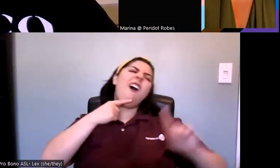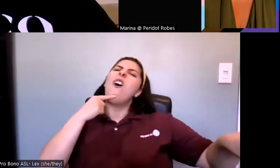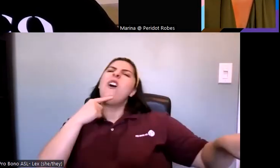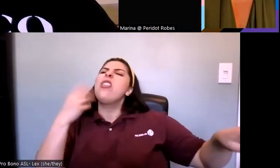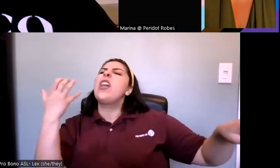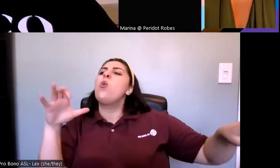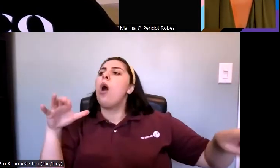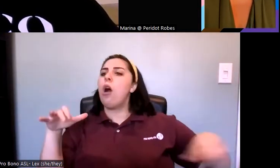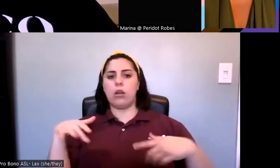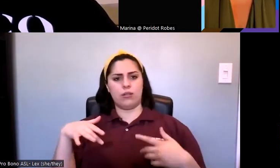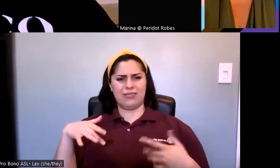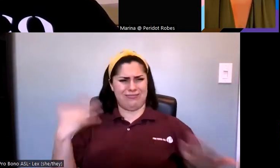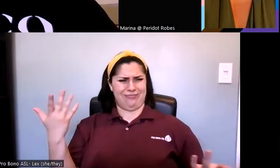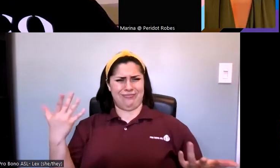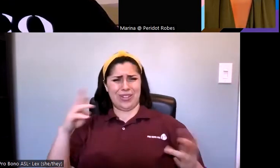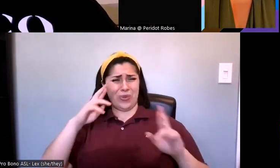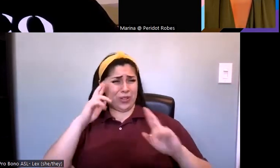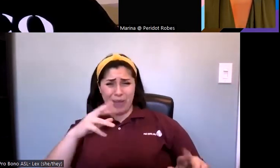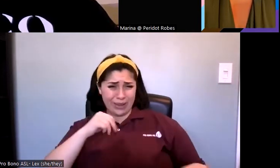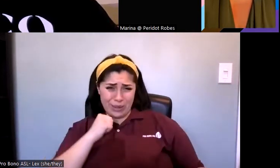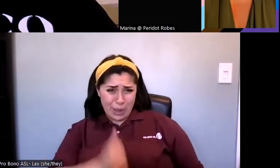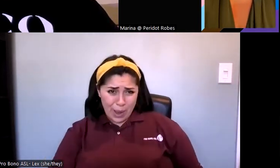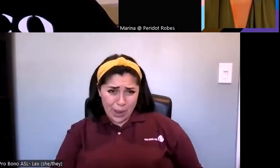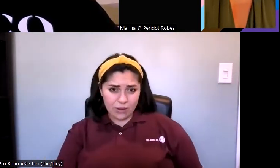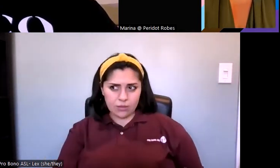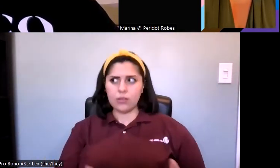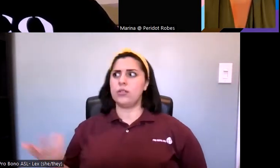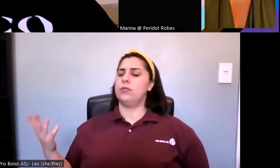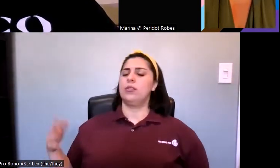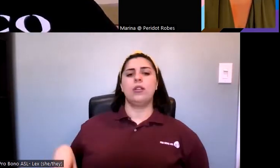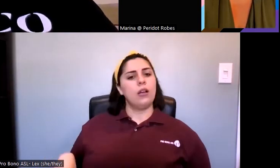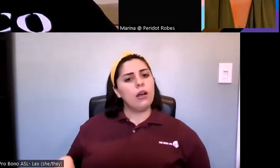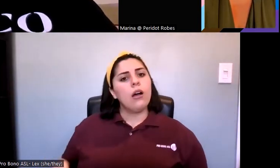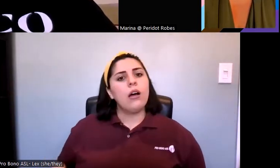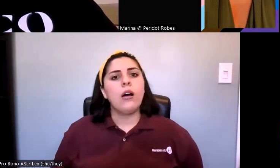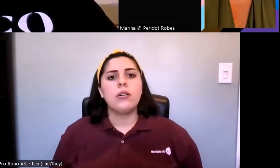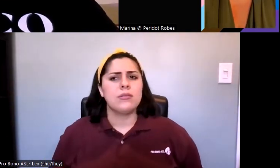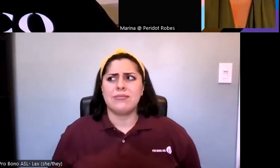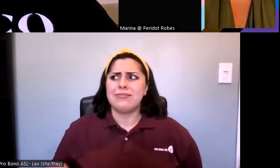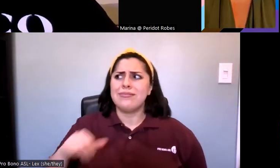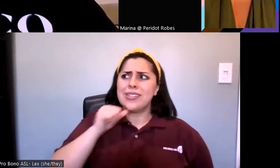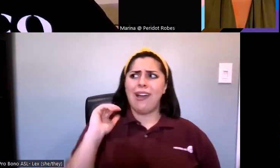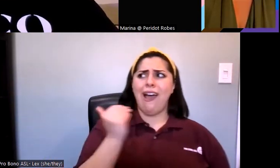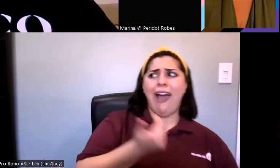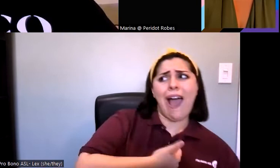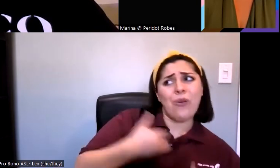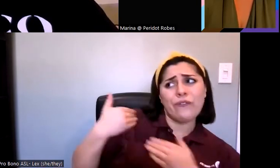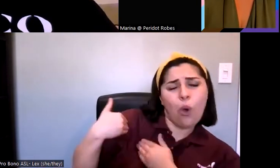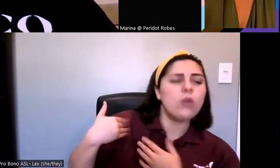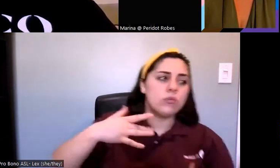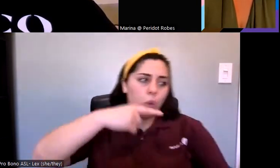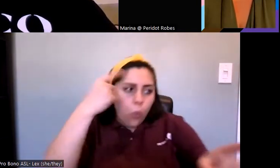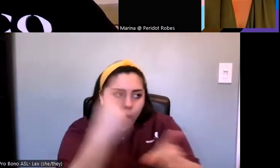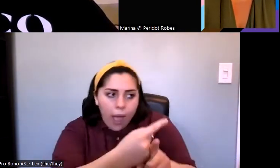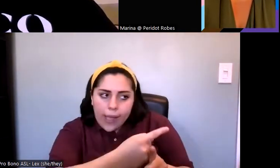They'll blame themselves too. And it's outrageous. I think it's not our fault. And people love